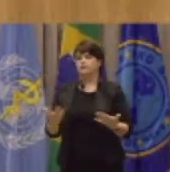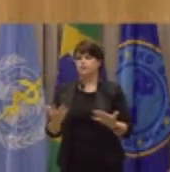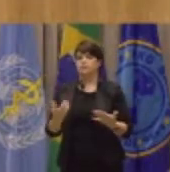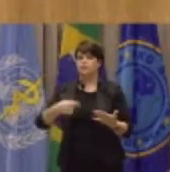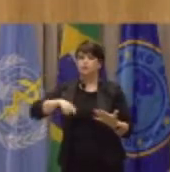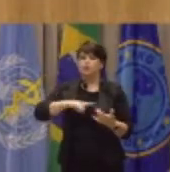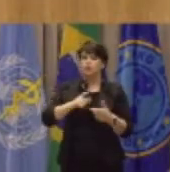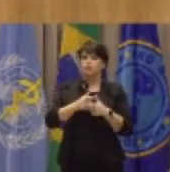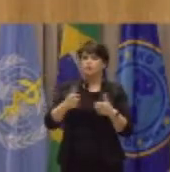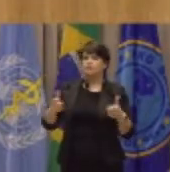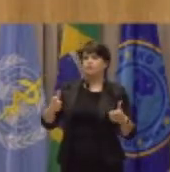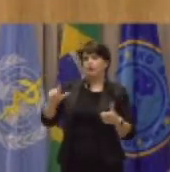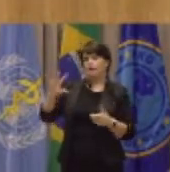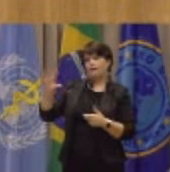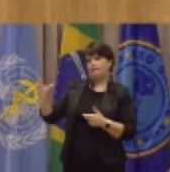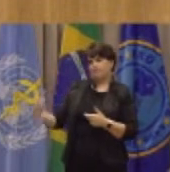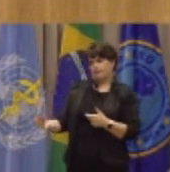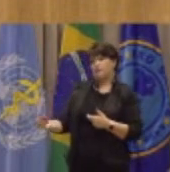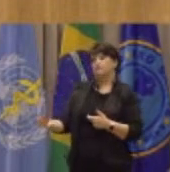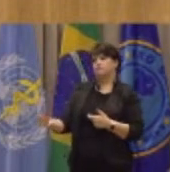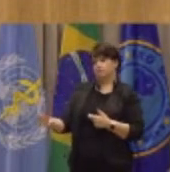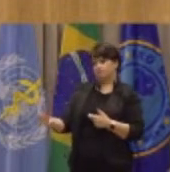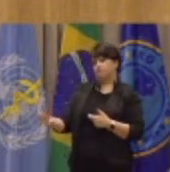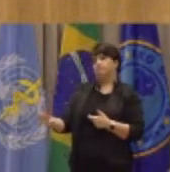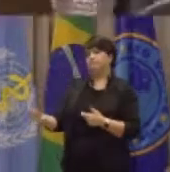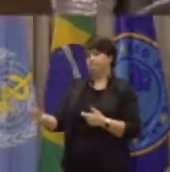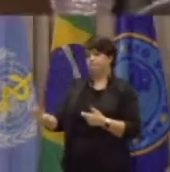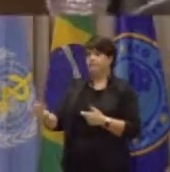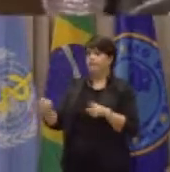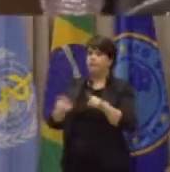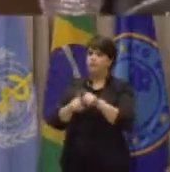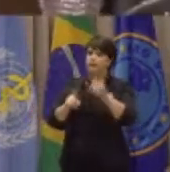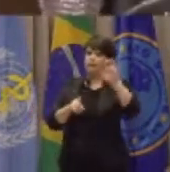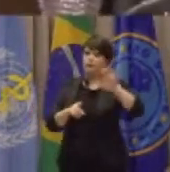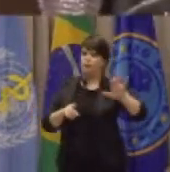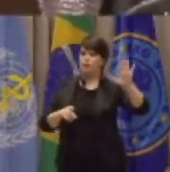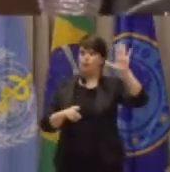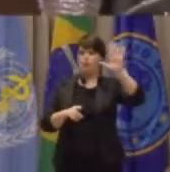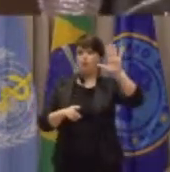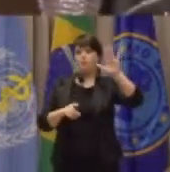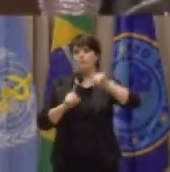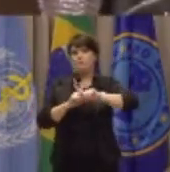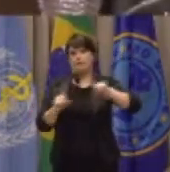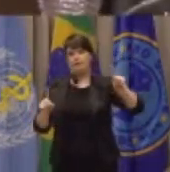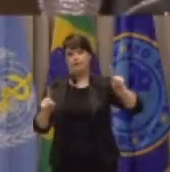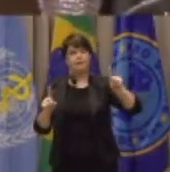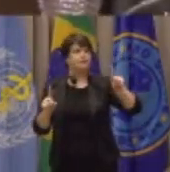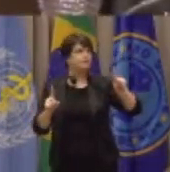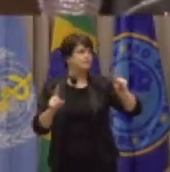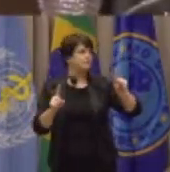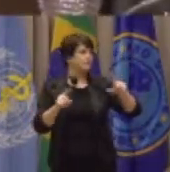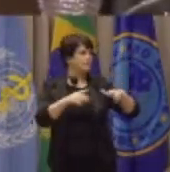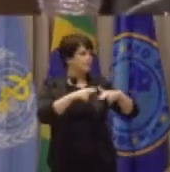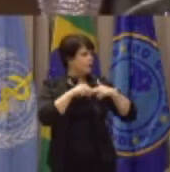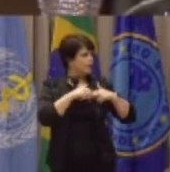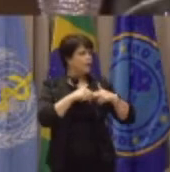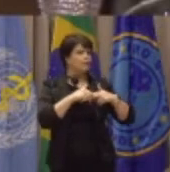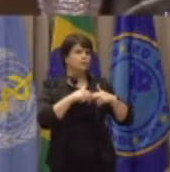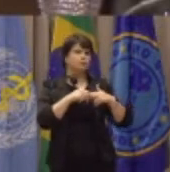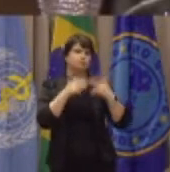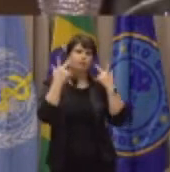1 million of data and cases, and a good part of Africa and Europe, and